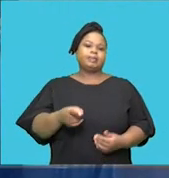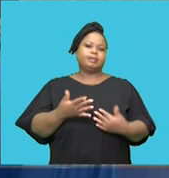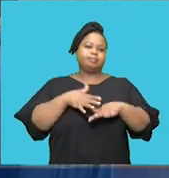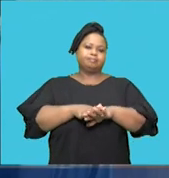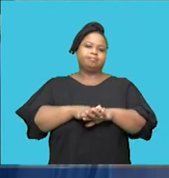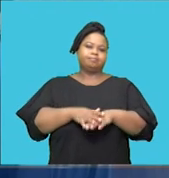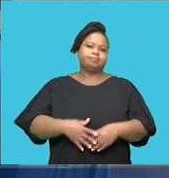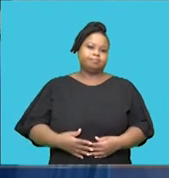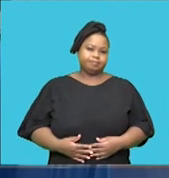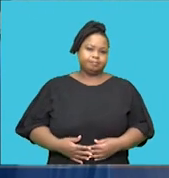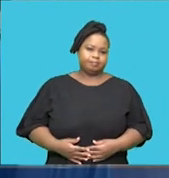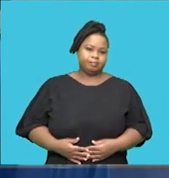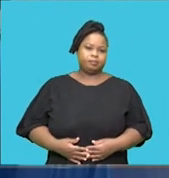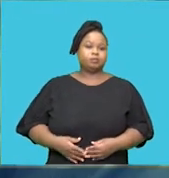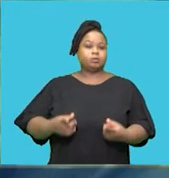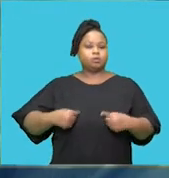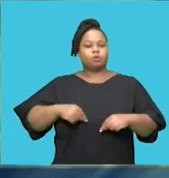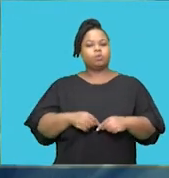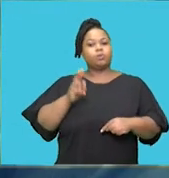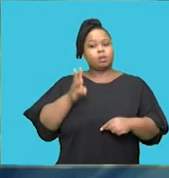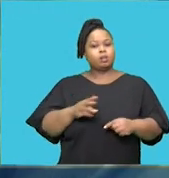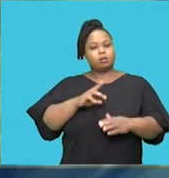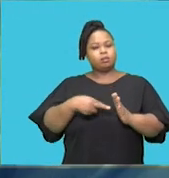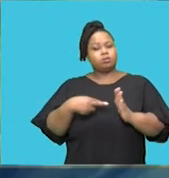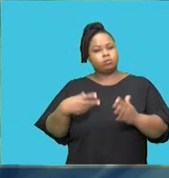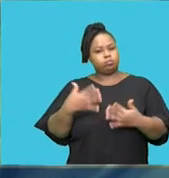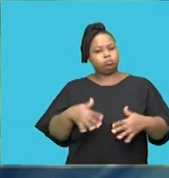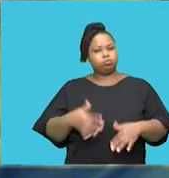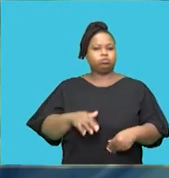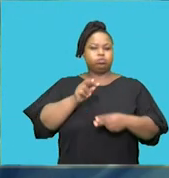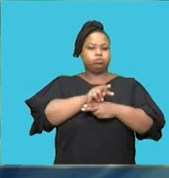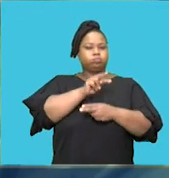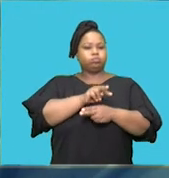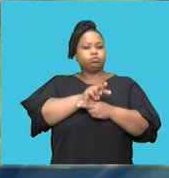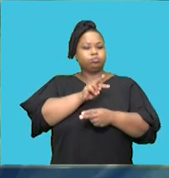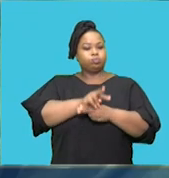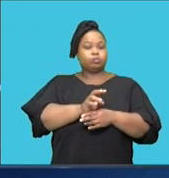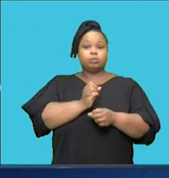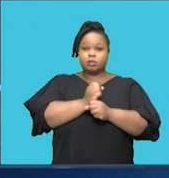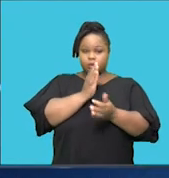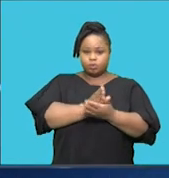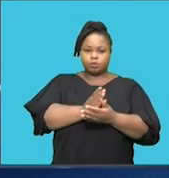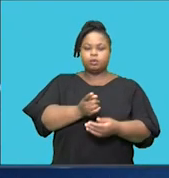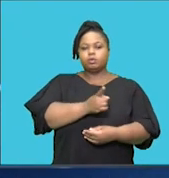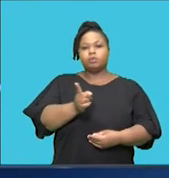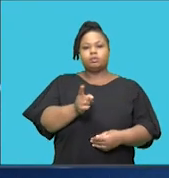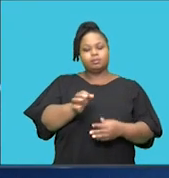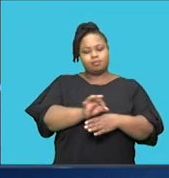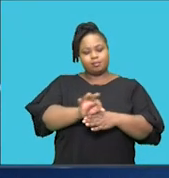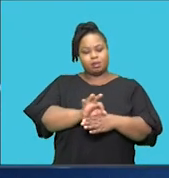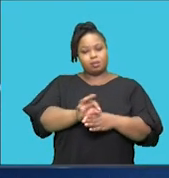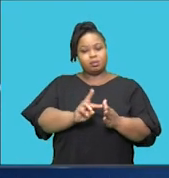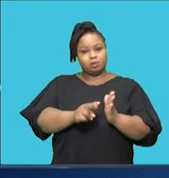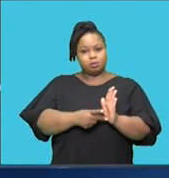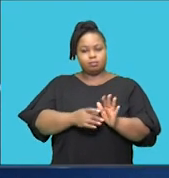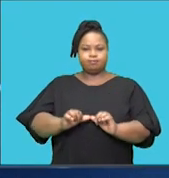pass. We will be playing a very critical oversight role in ensuring that those plans